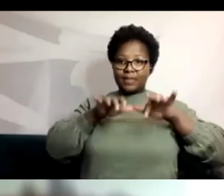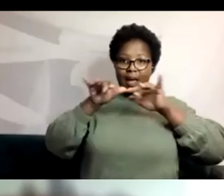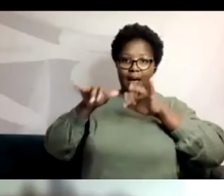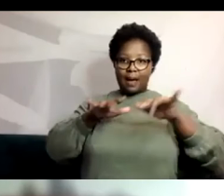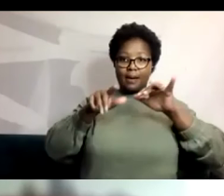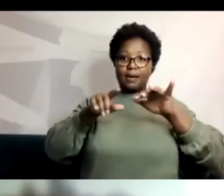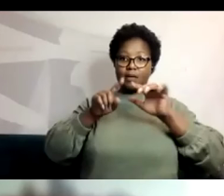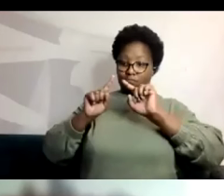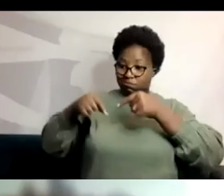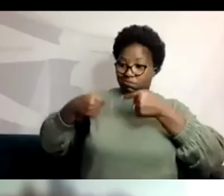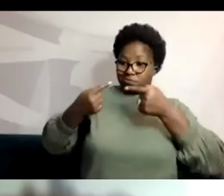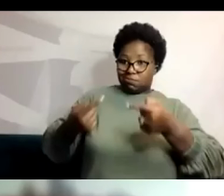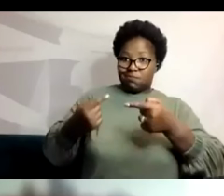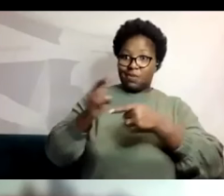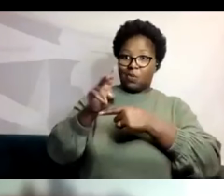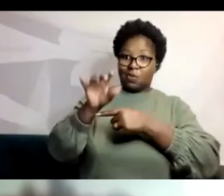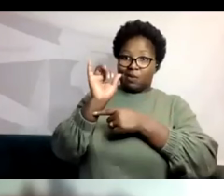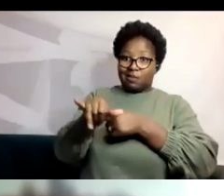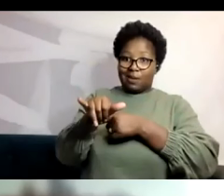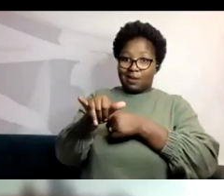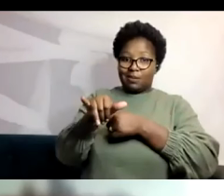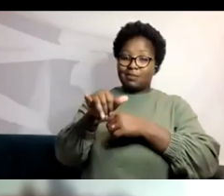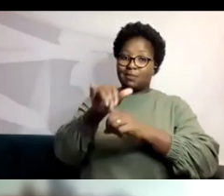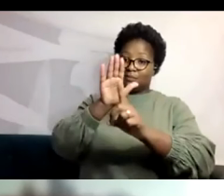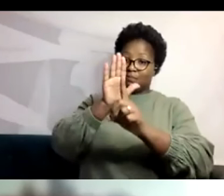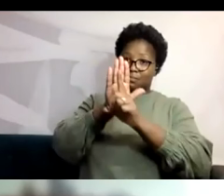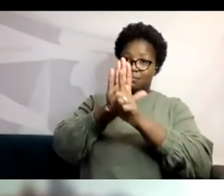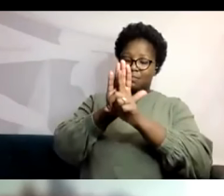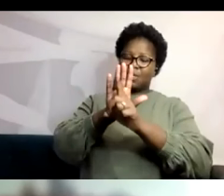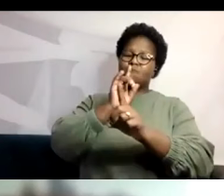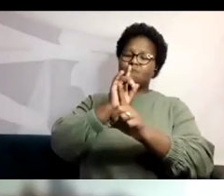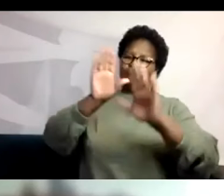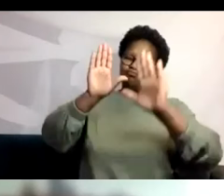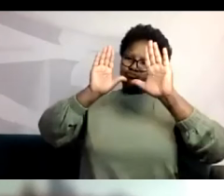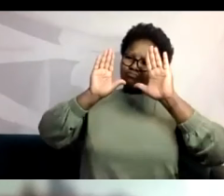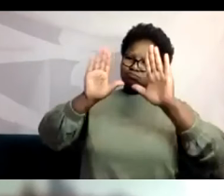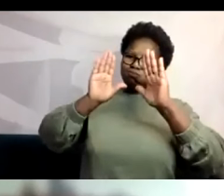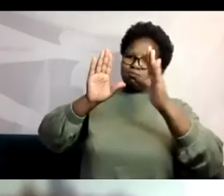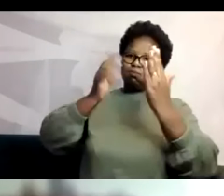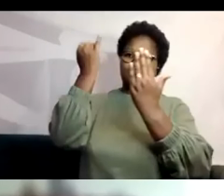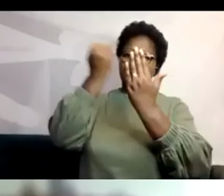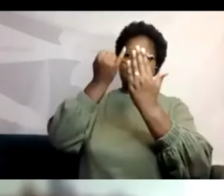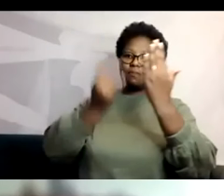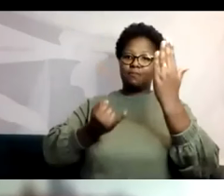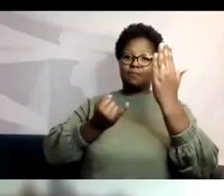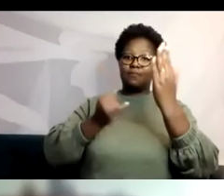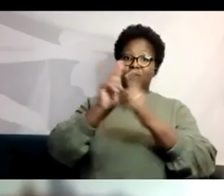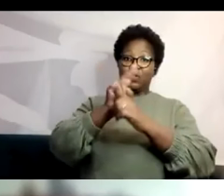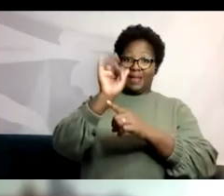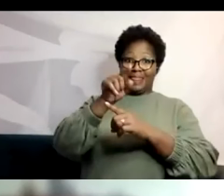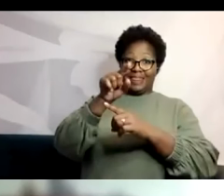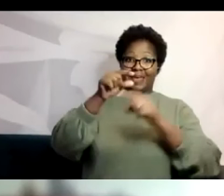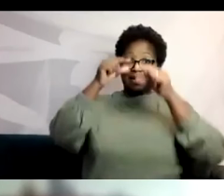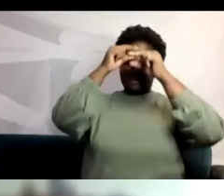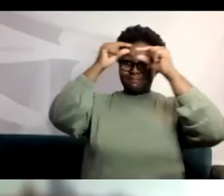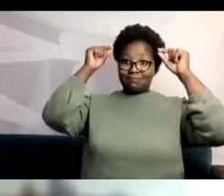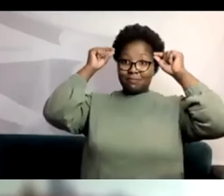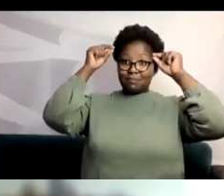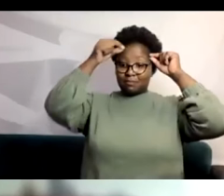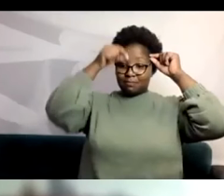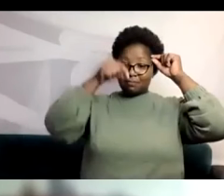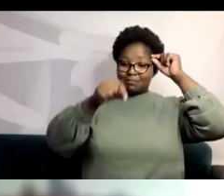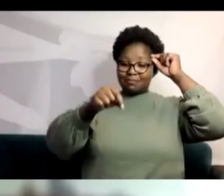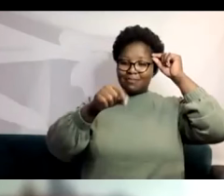She is an incredible artist with just the use of this simple form of